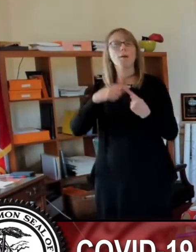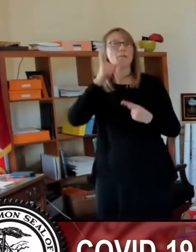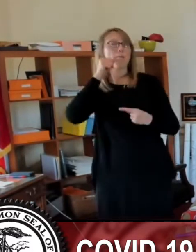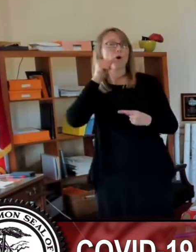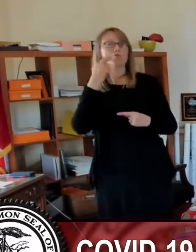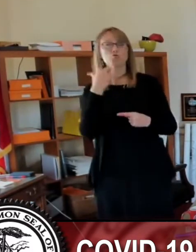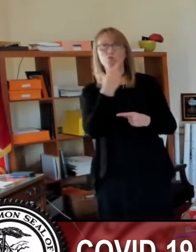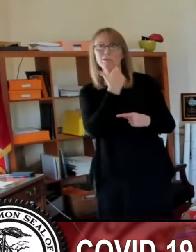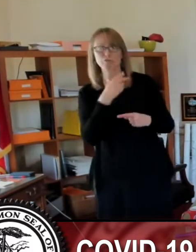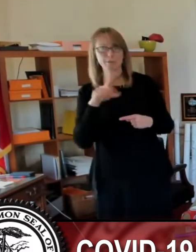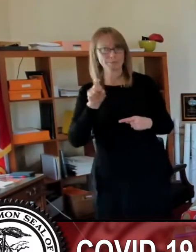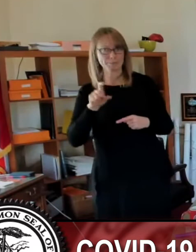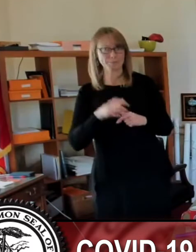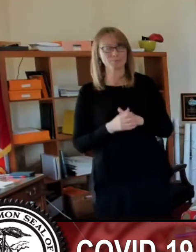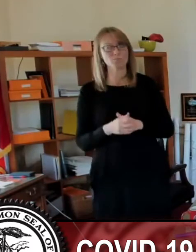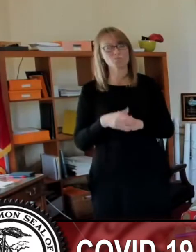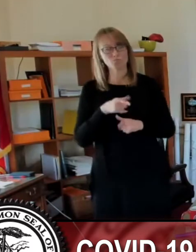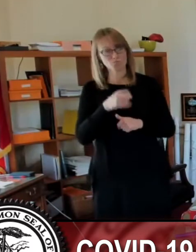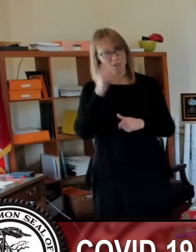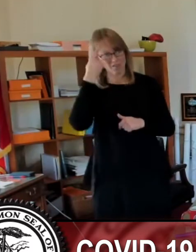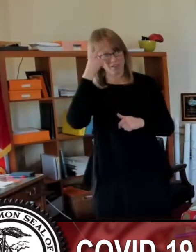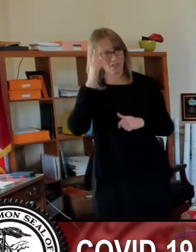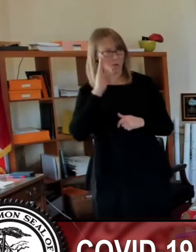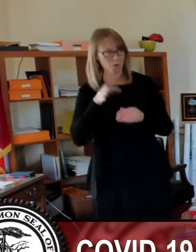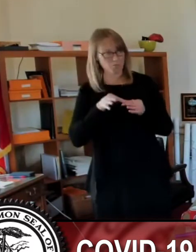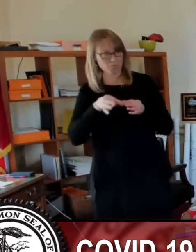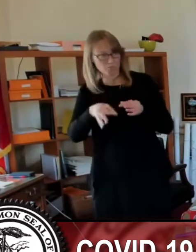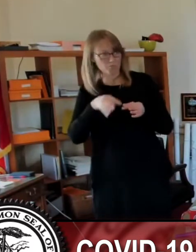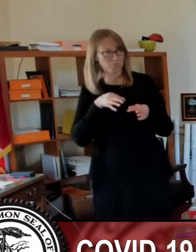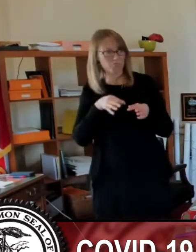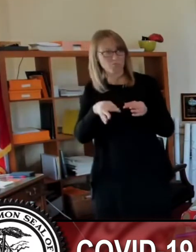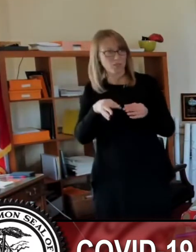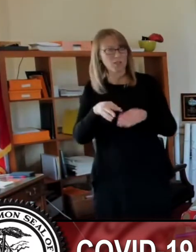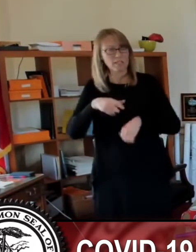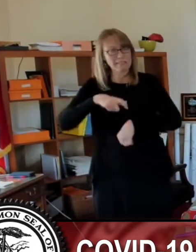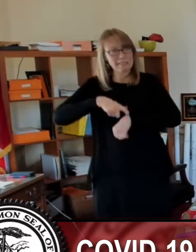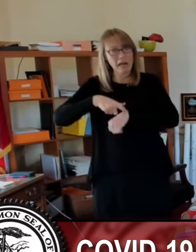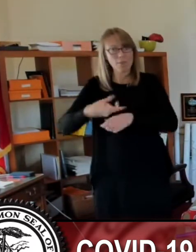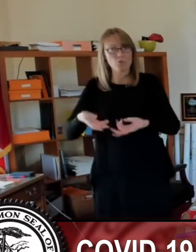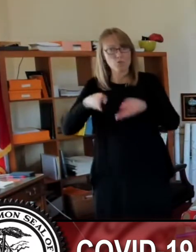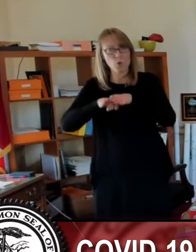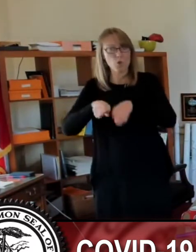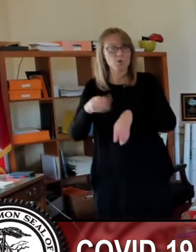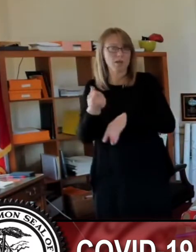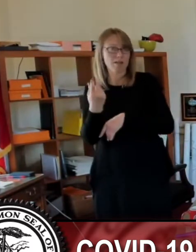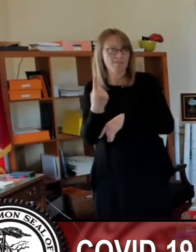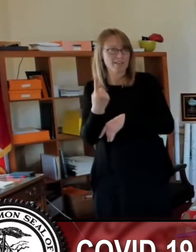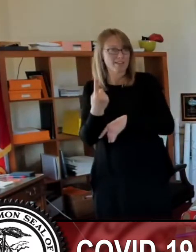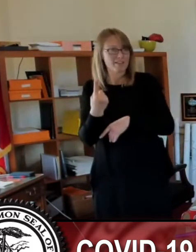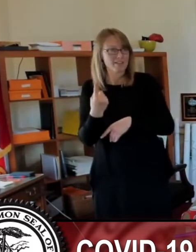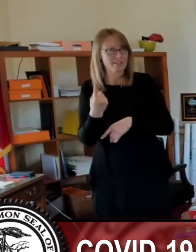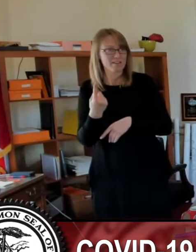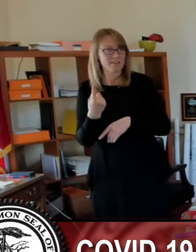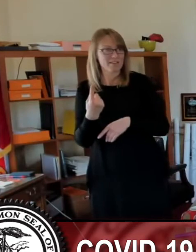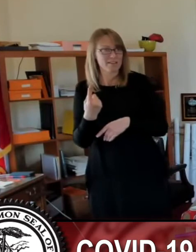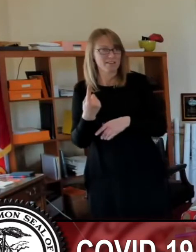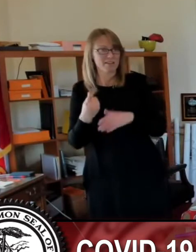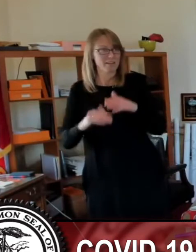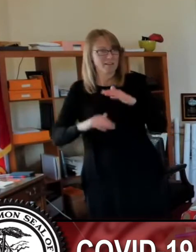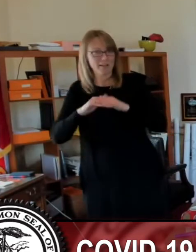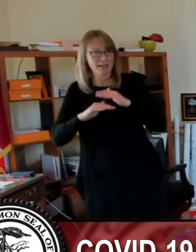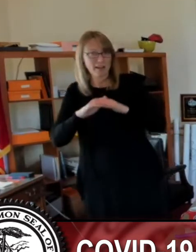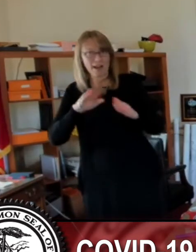changes to the 11 p.m. curfew and capacity restrictions? Changes or up or down? Either